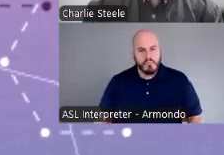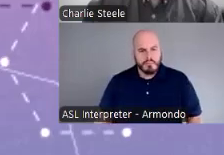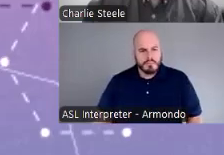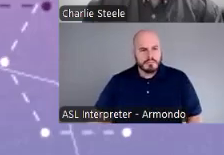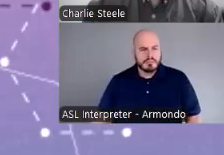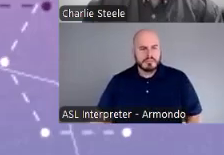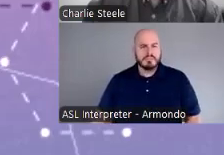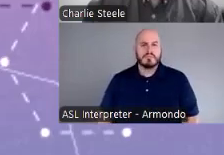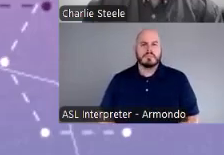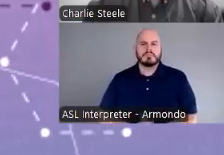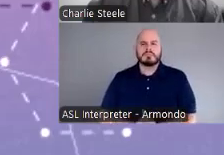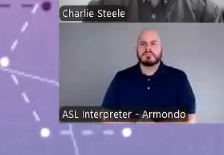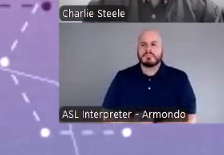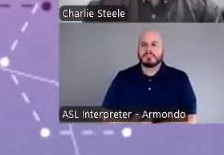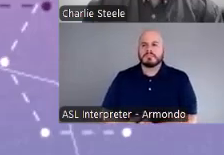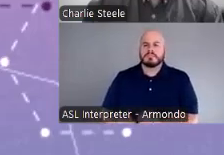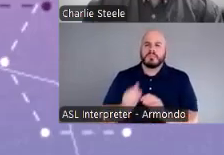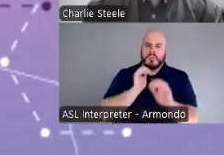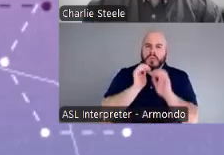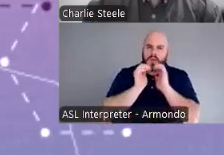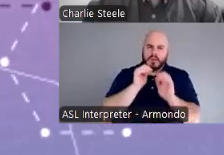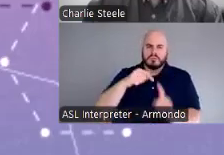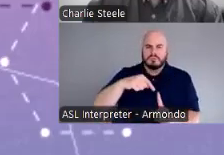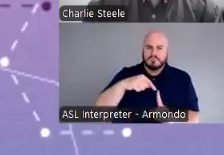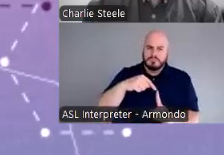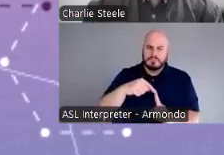So communication. Why do we say good